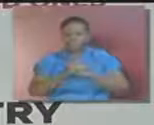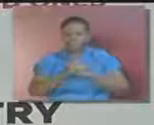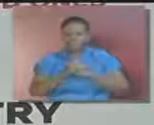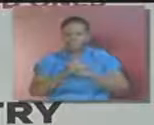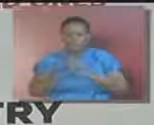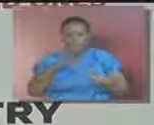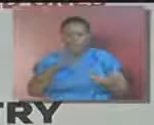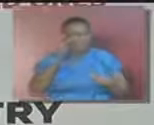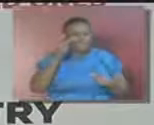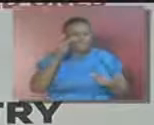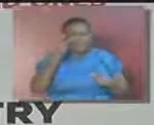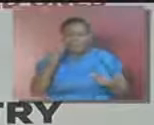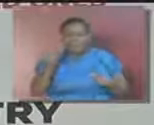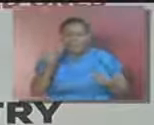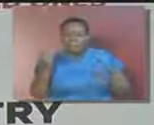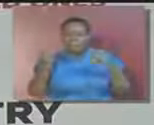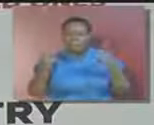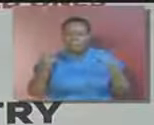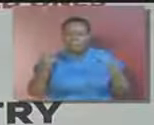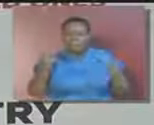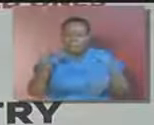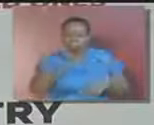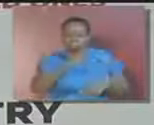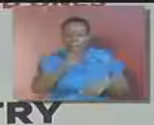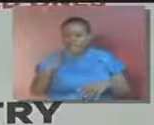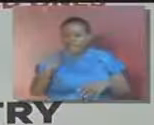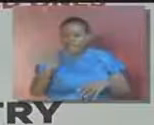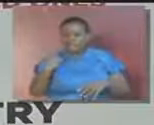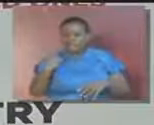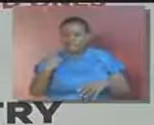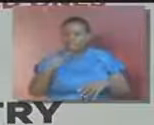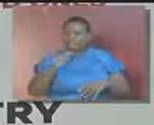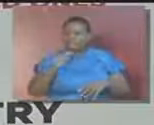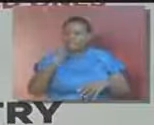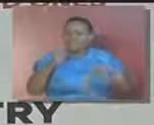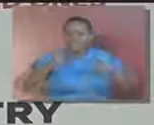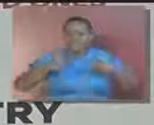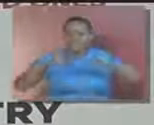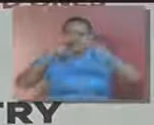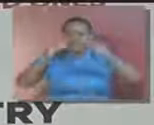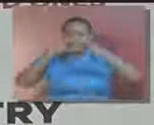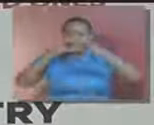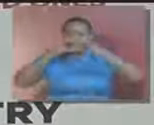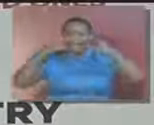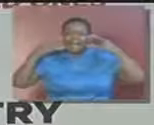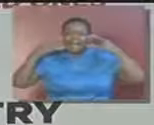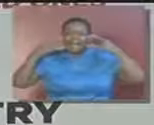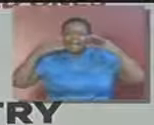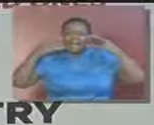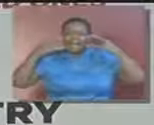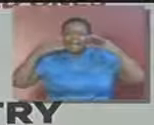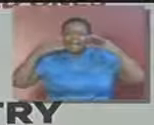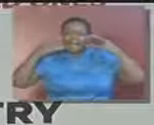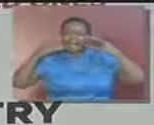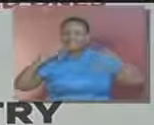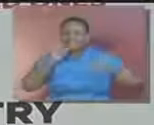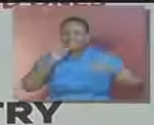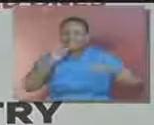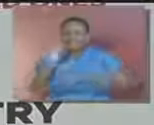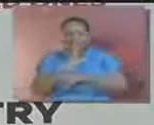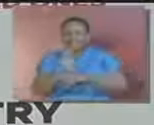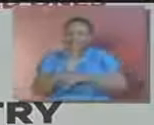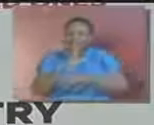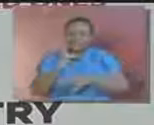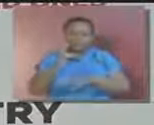not wearing masks or not wearing them properly is cause for concern. The front page